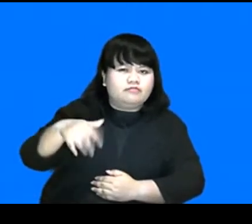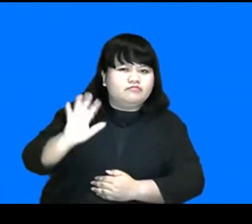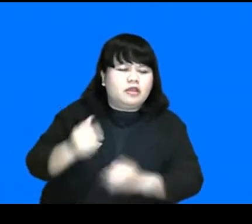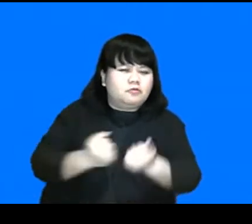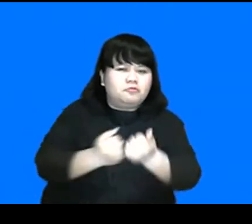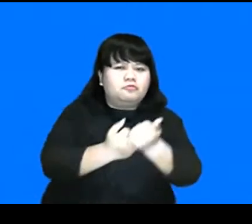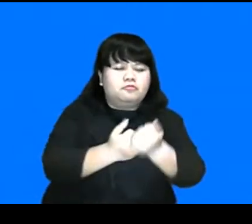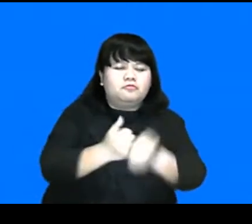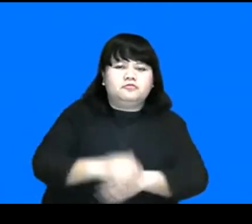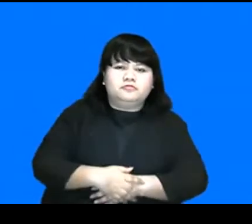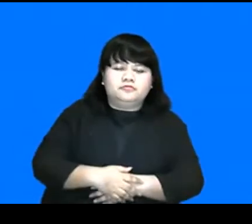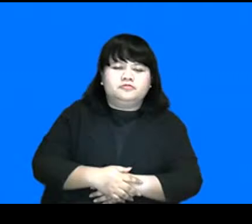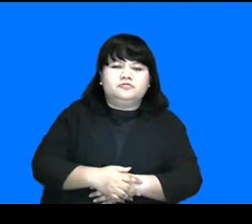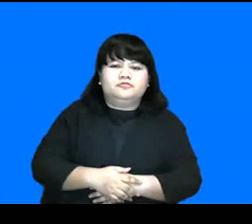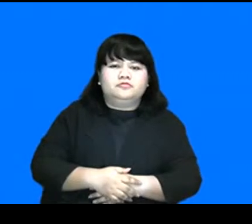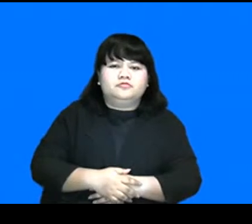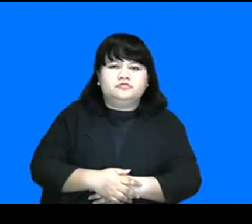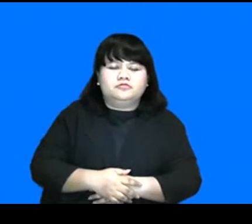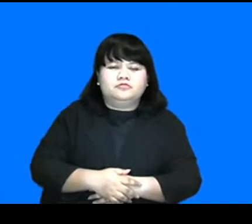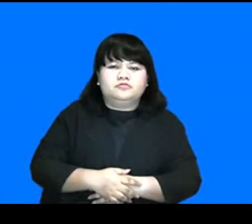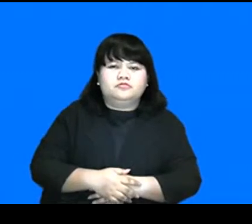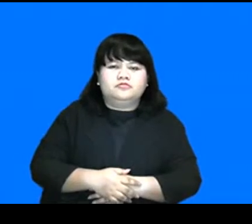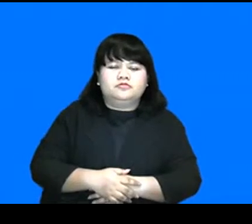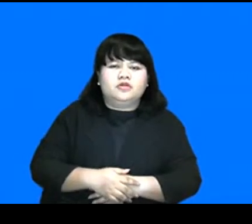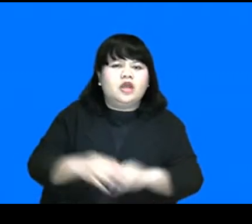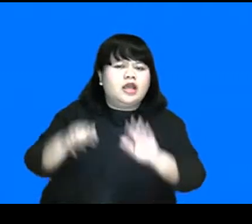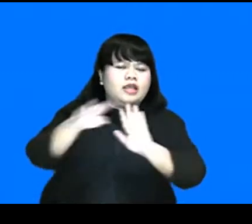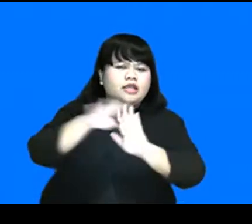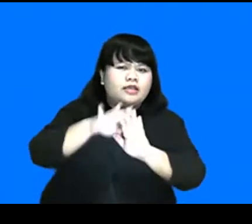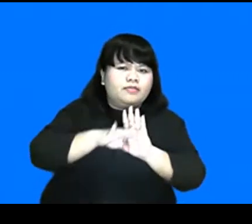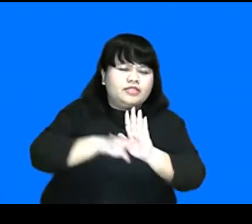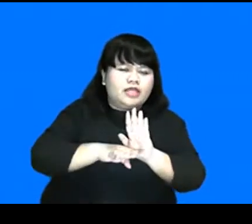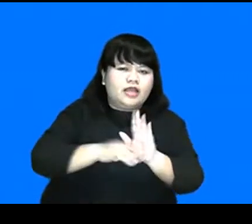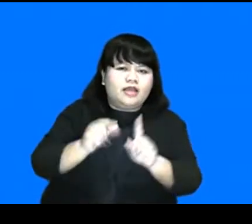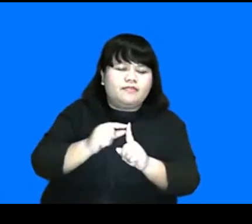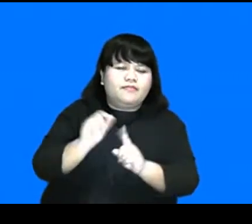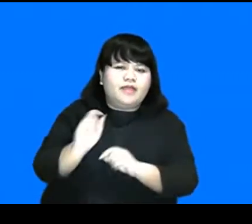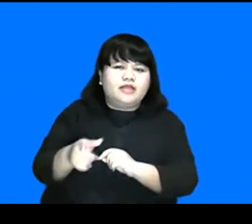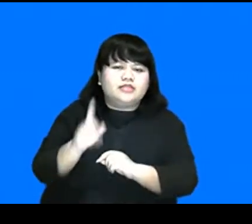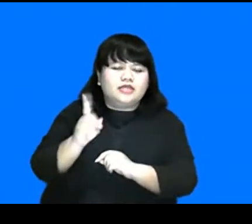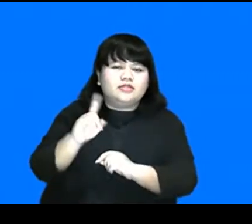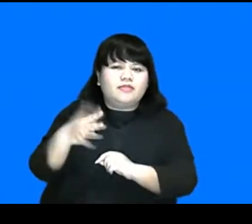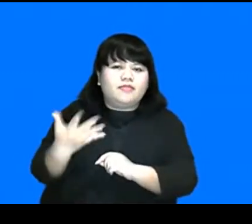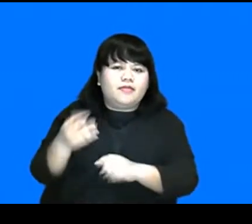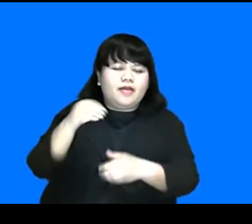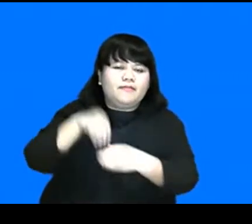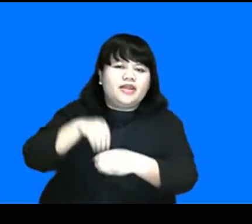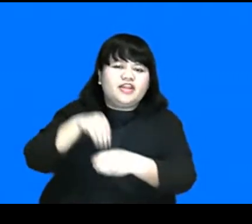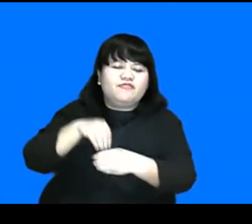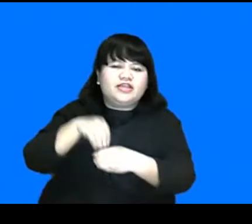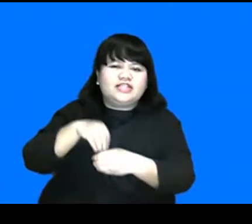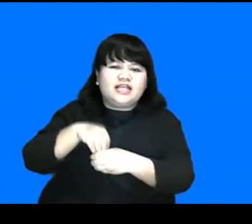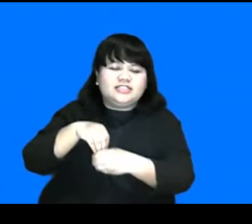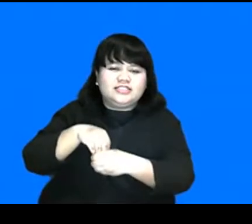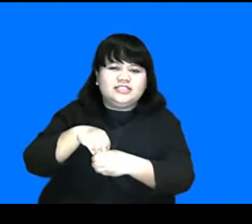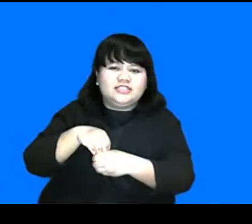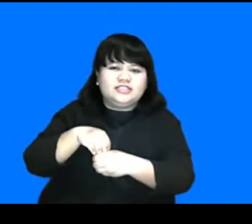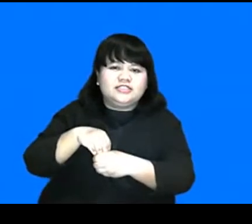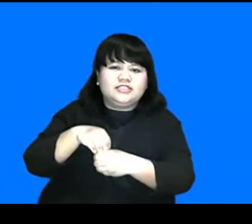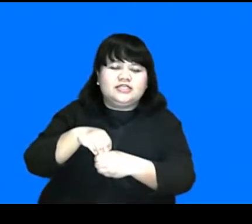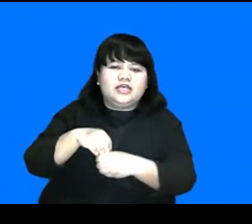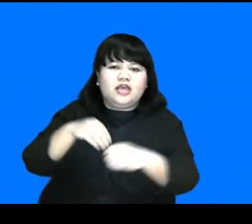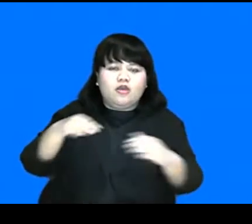because they're investing in real estate. Military is the biggest real estate investor these days.